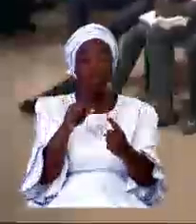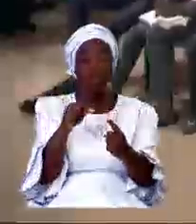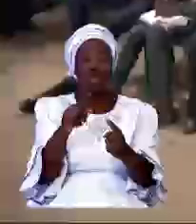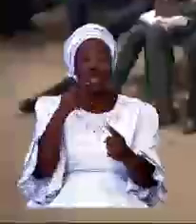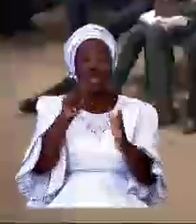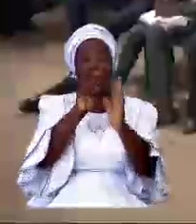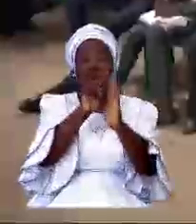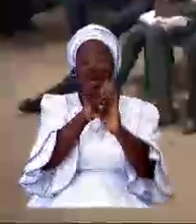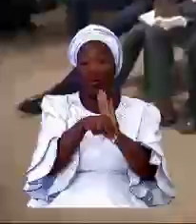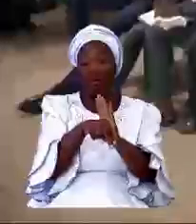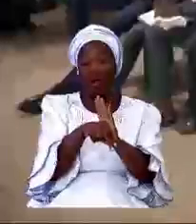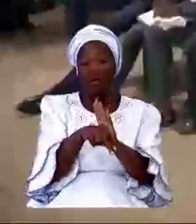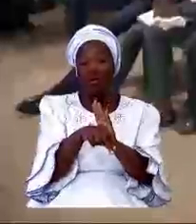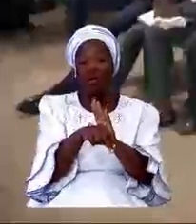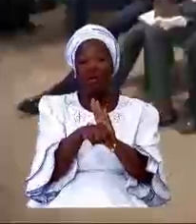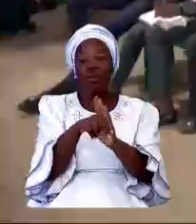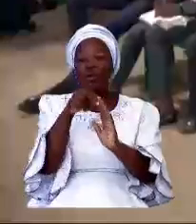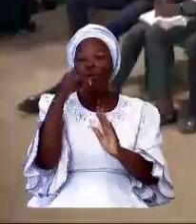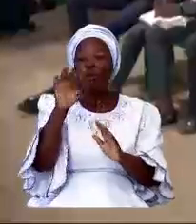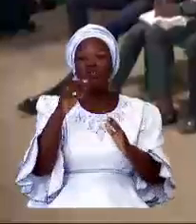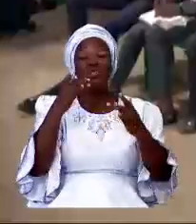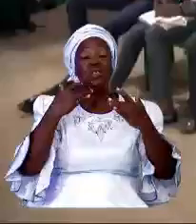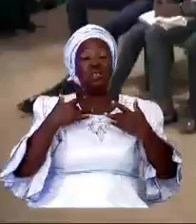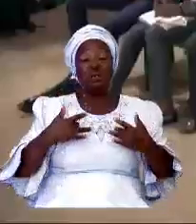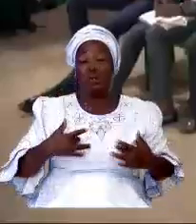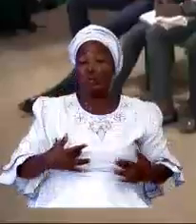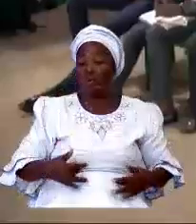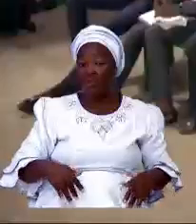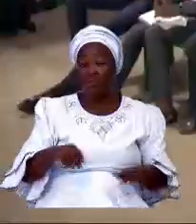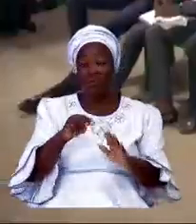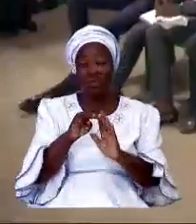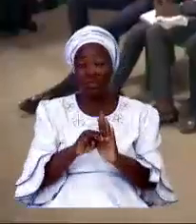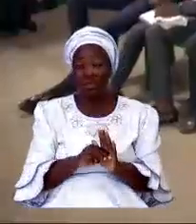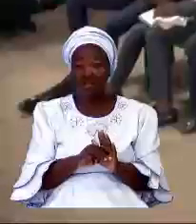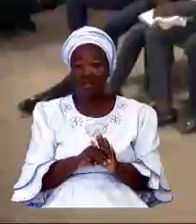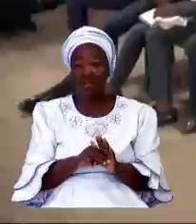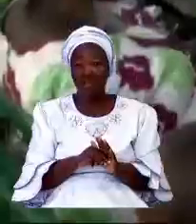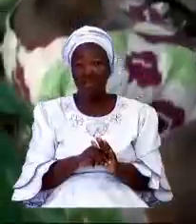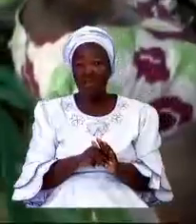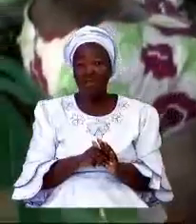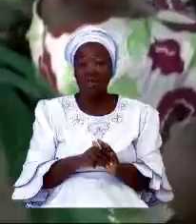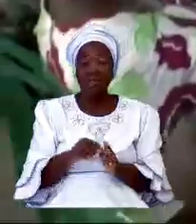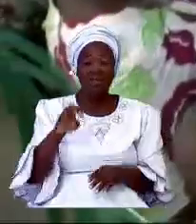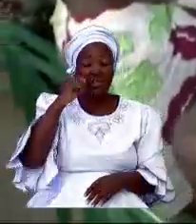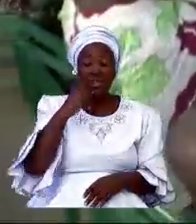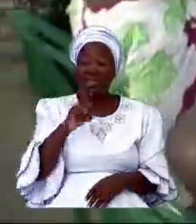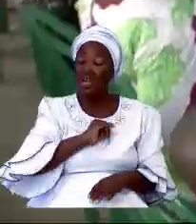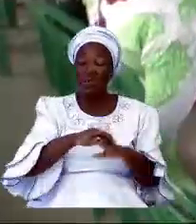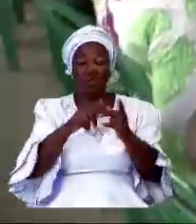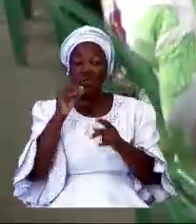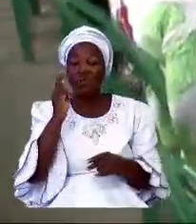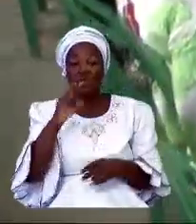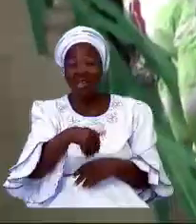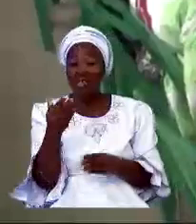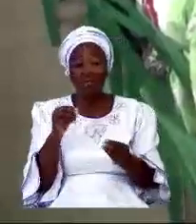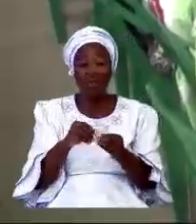Elijah came to a point. The hour of discouragement.